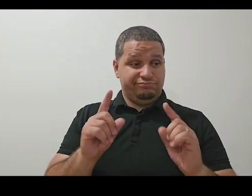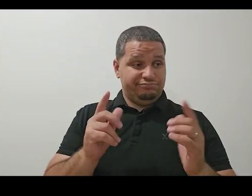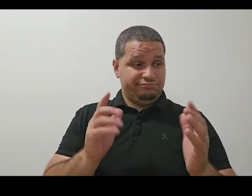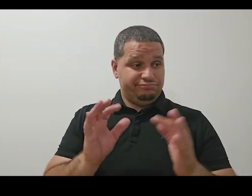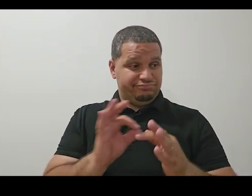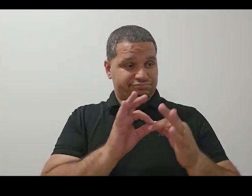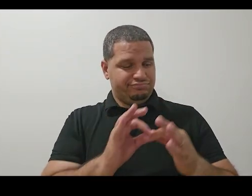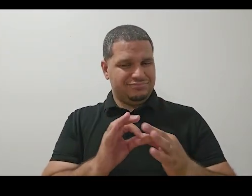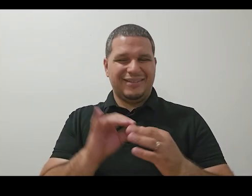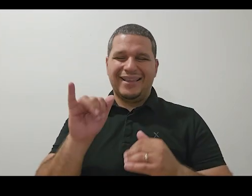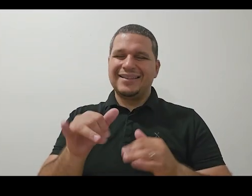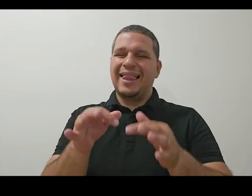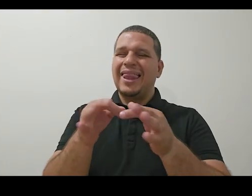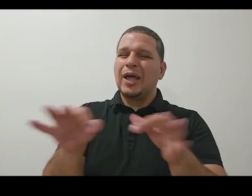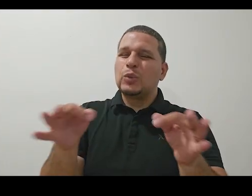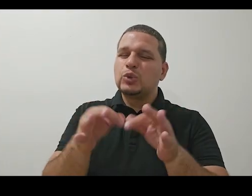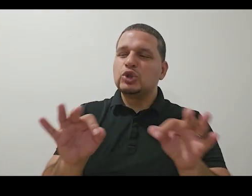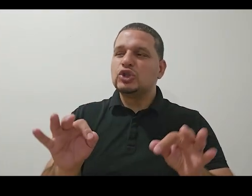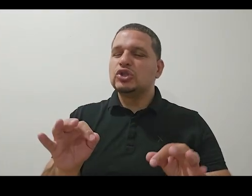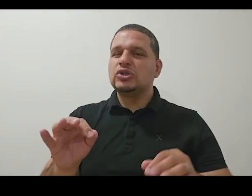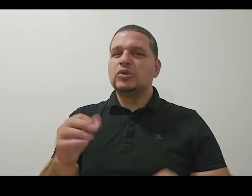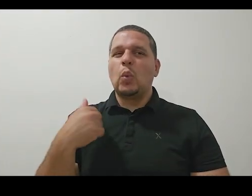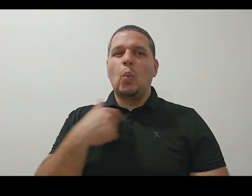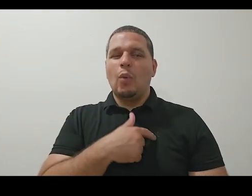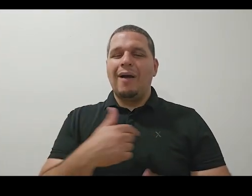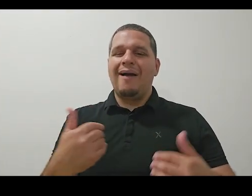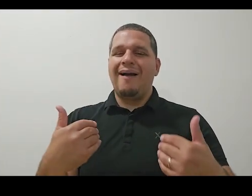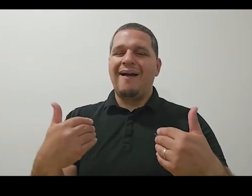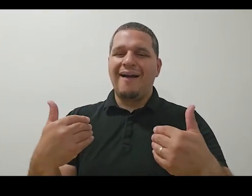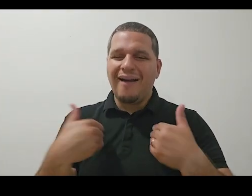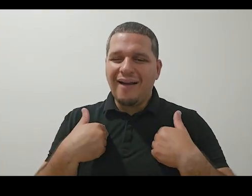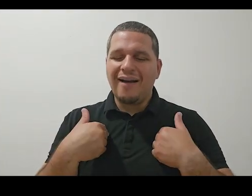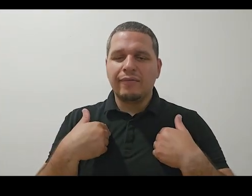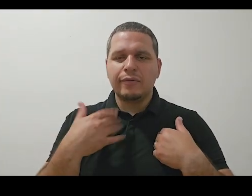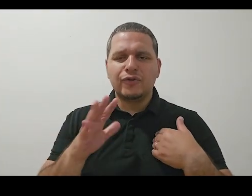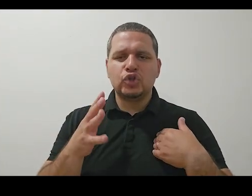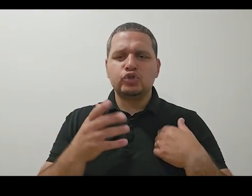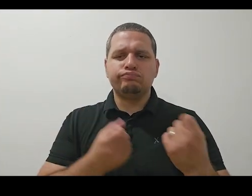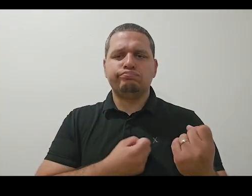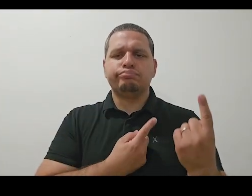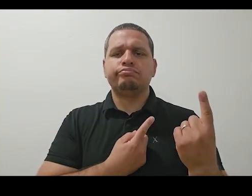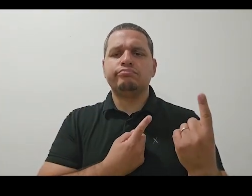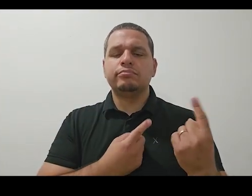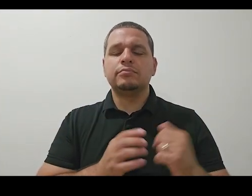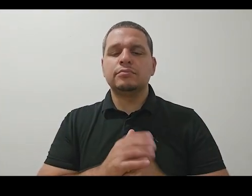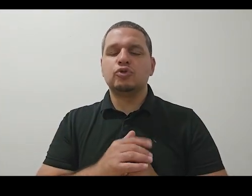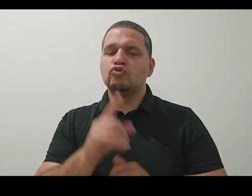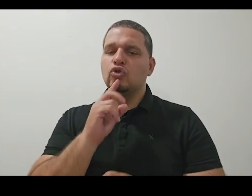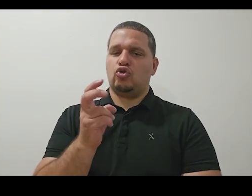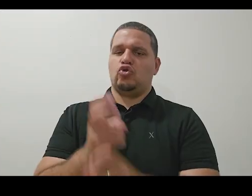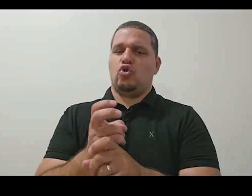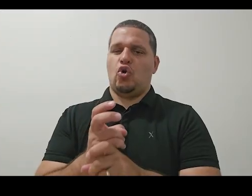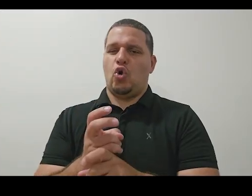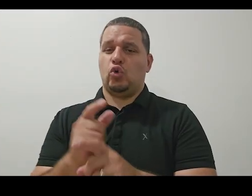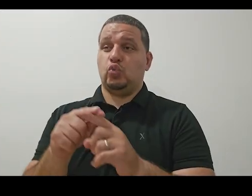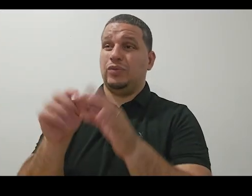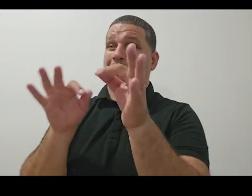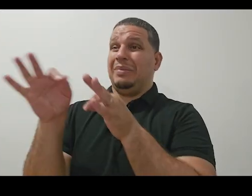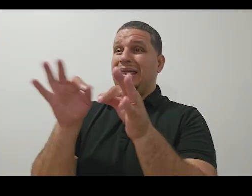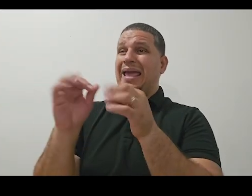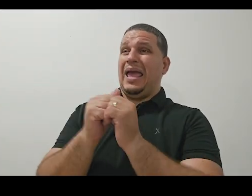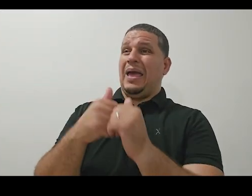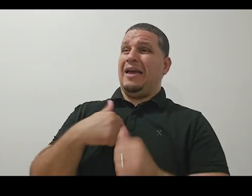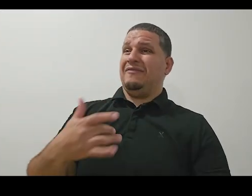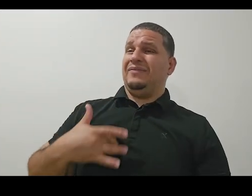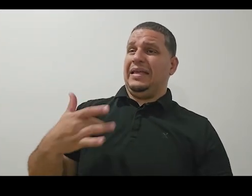like, it's a language that we have that's understood. So it's very difficult to